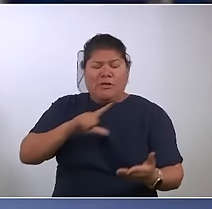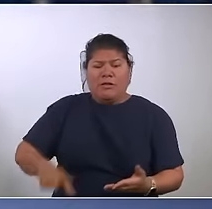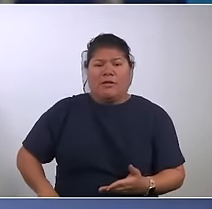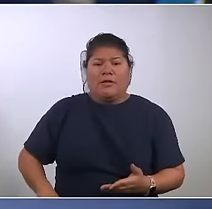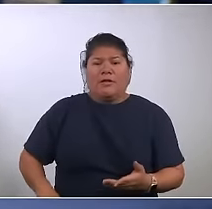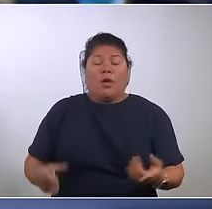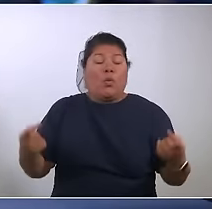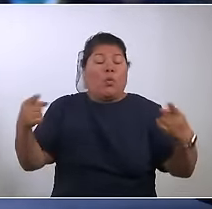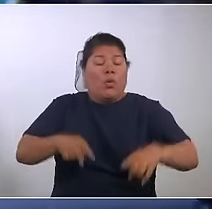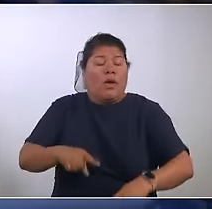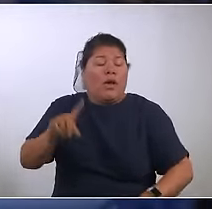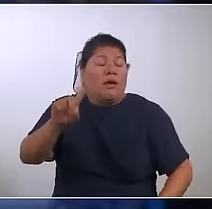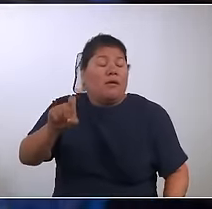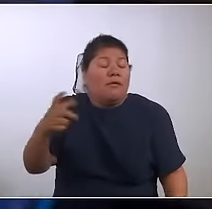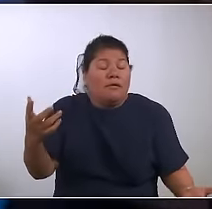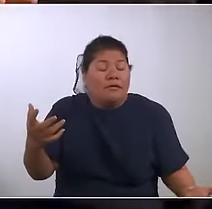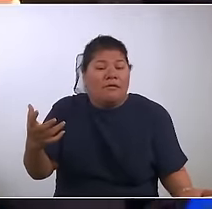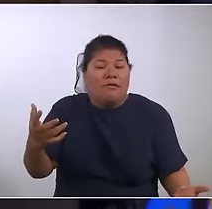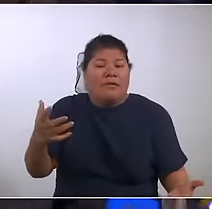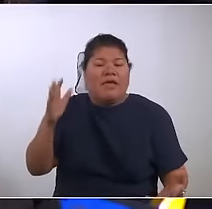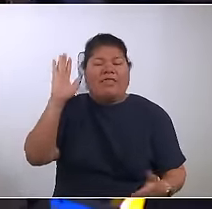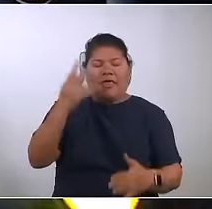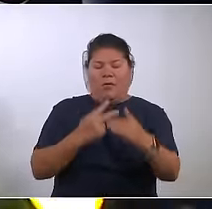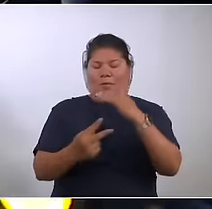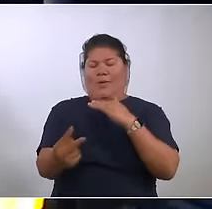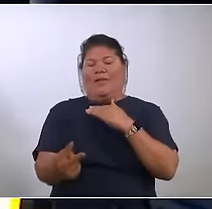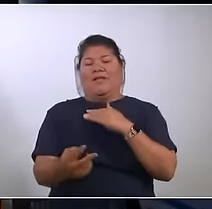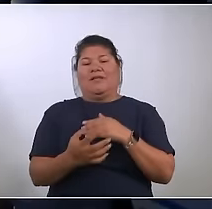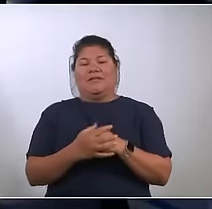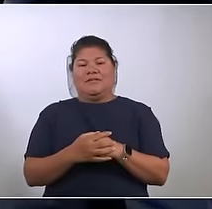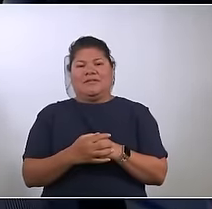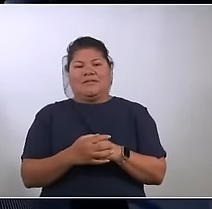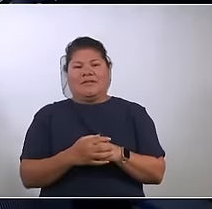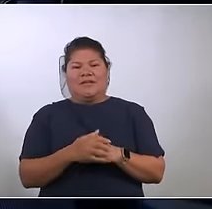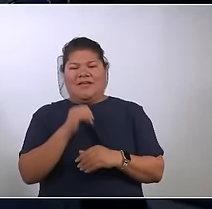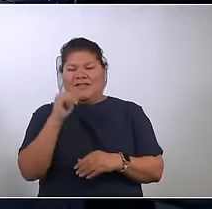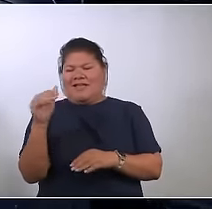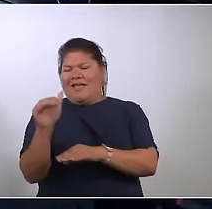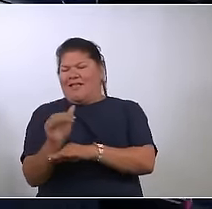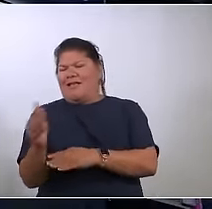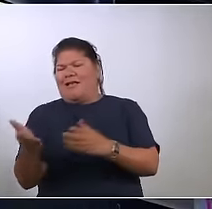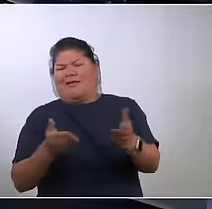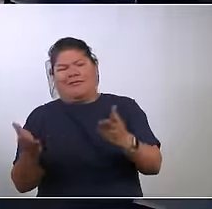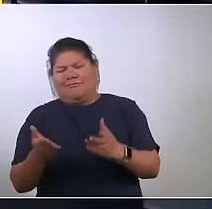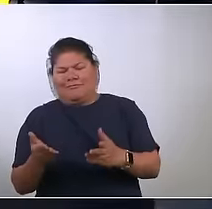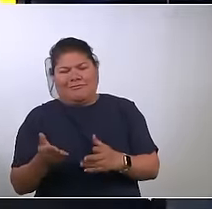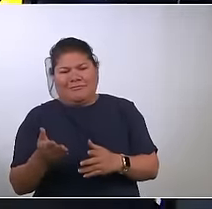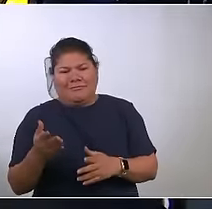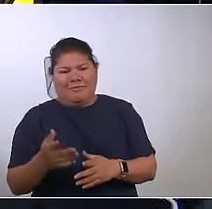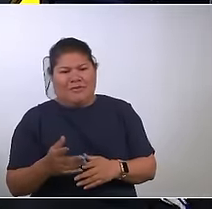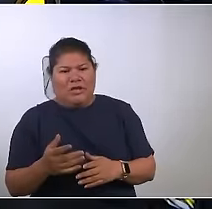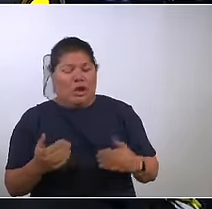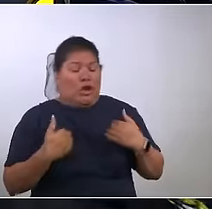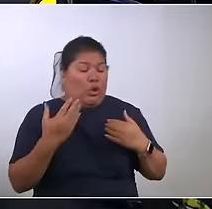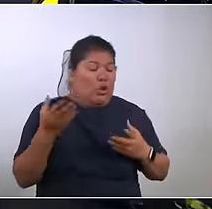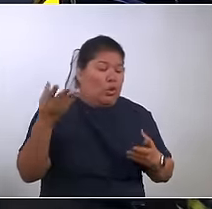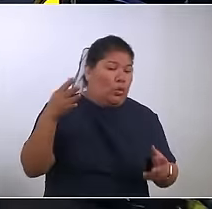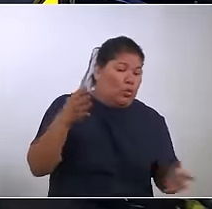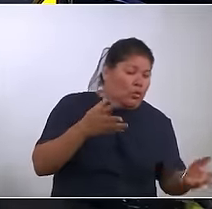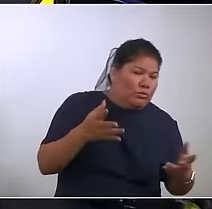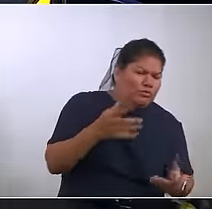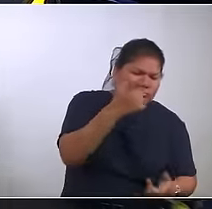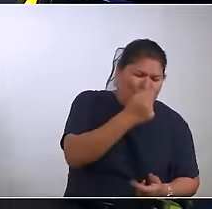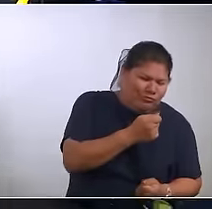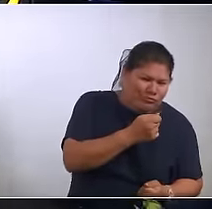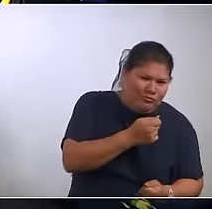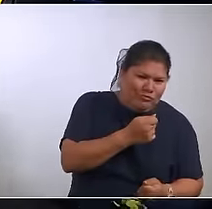you know what's going to happen? ¿Sabe qué va a suceder? You're going to prophesy. Va a profetizar. Not just nice sermons, no solo sermones not just bonitos, cute sermons, no solo algo curioso,